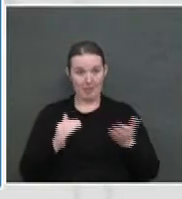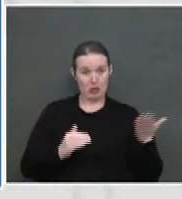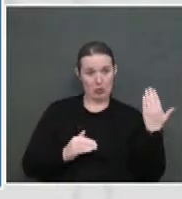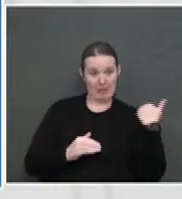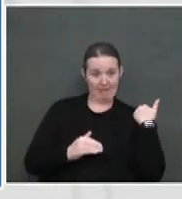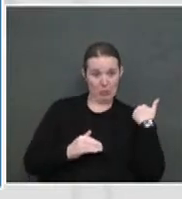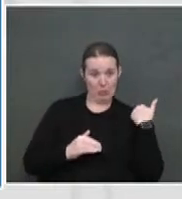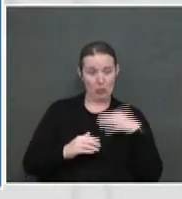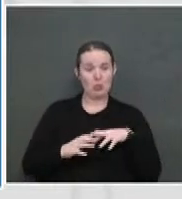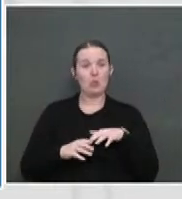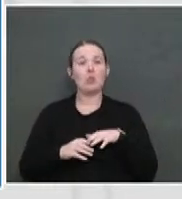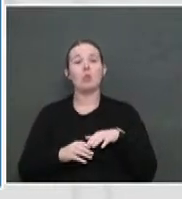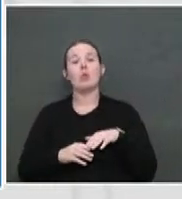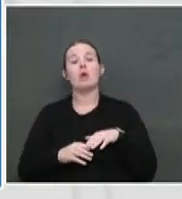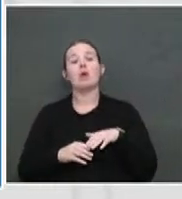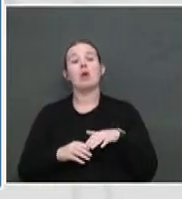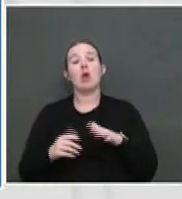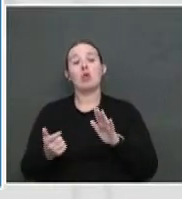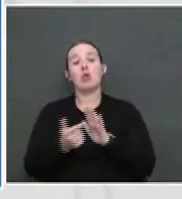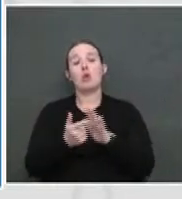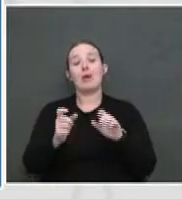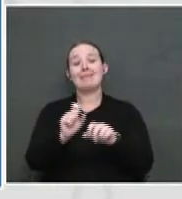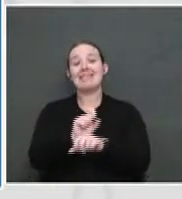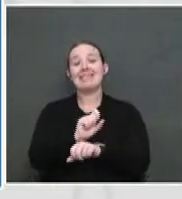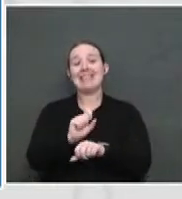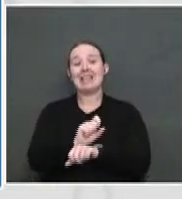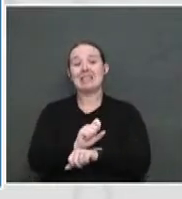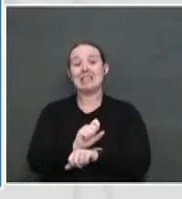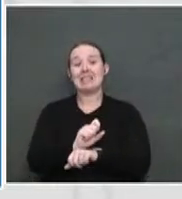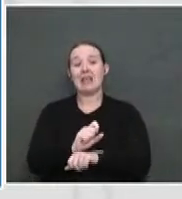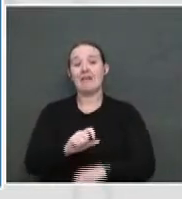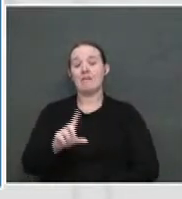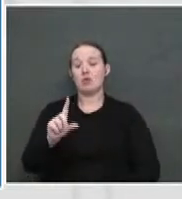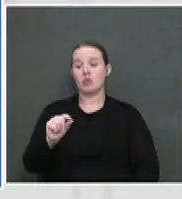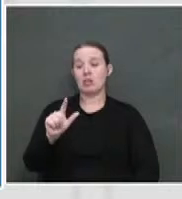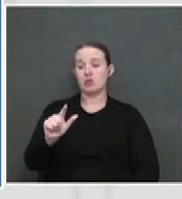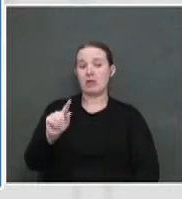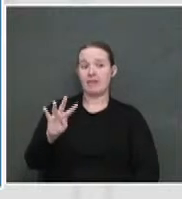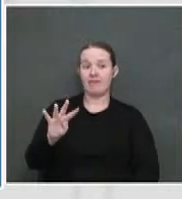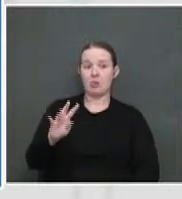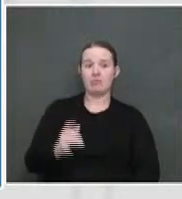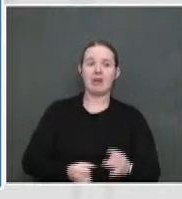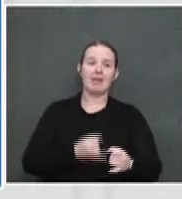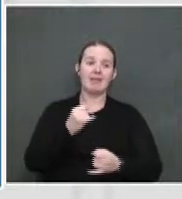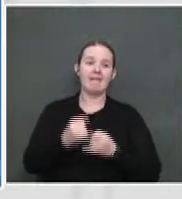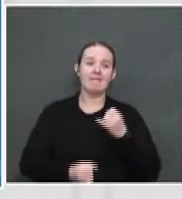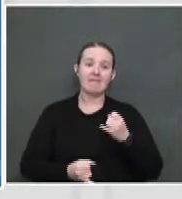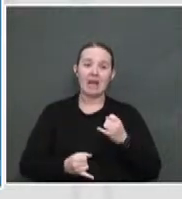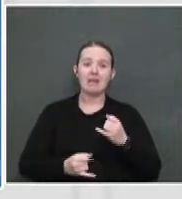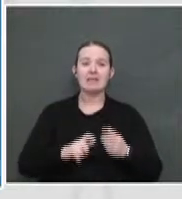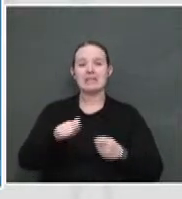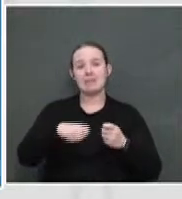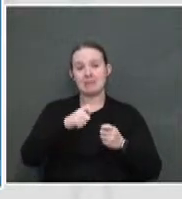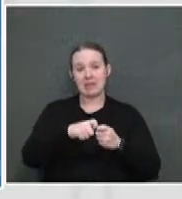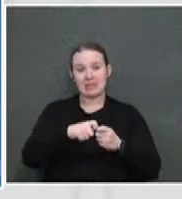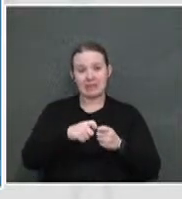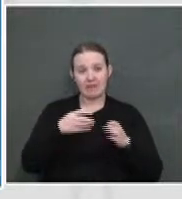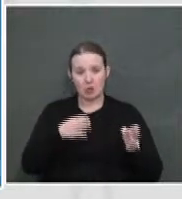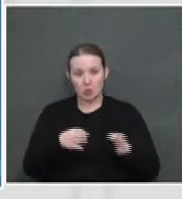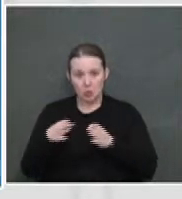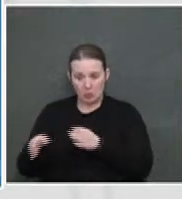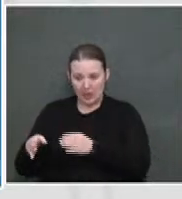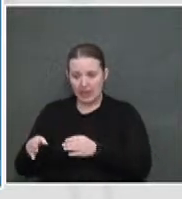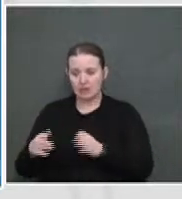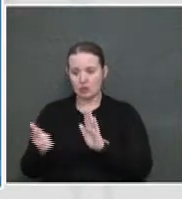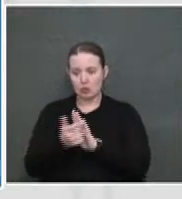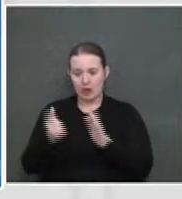before. We'll look at the crime statistics for 2024, and then finally, some strategies that we use to reduce